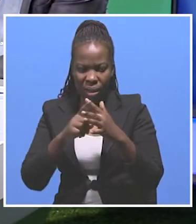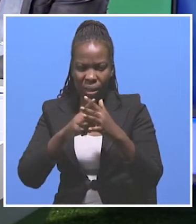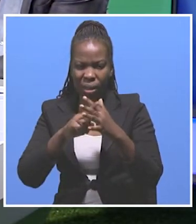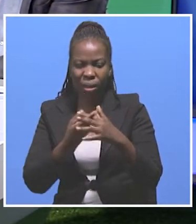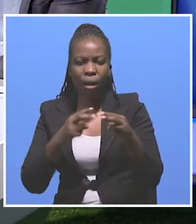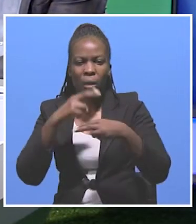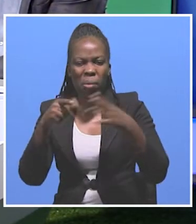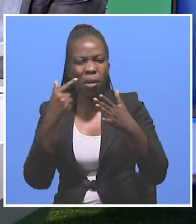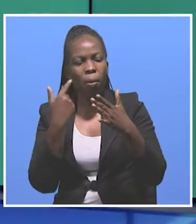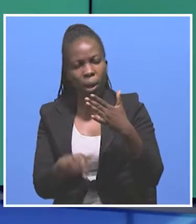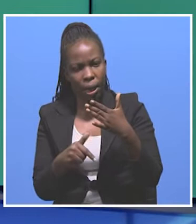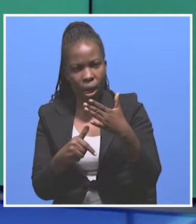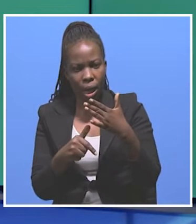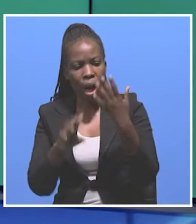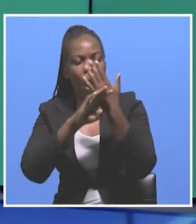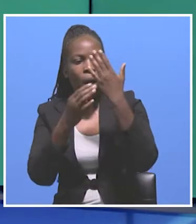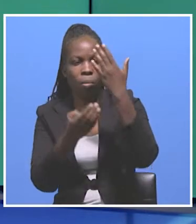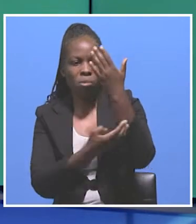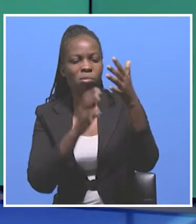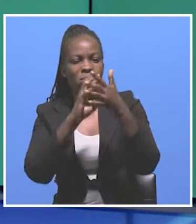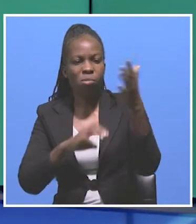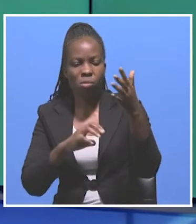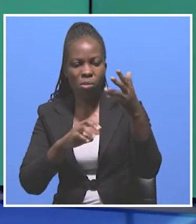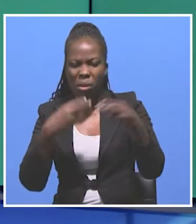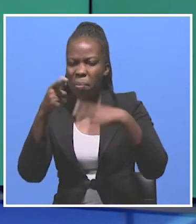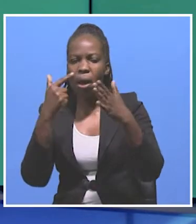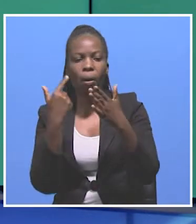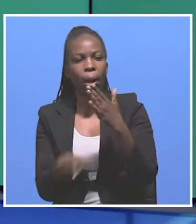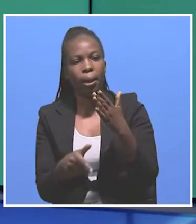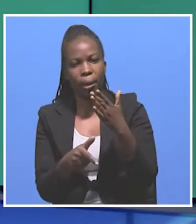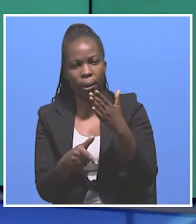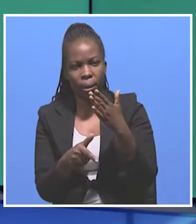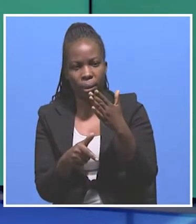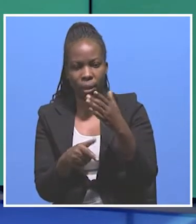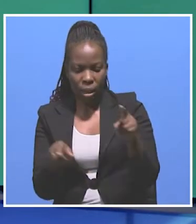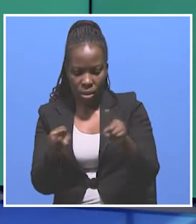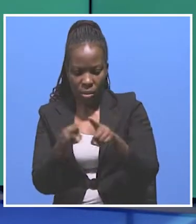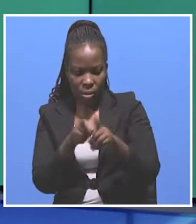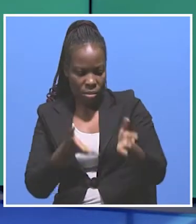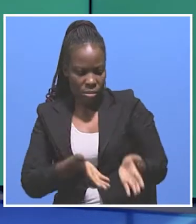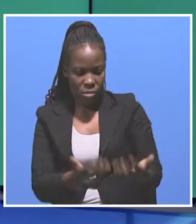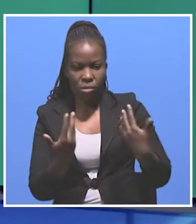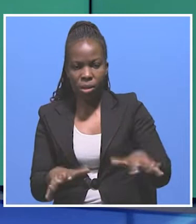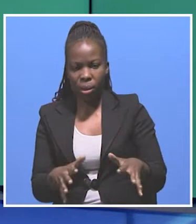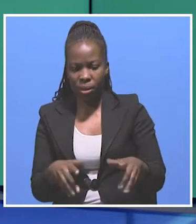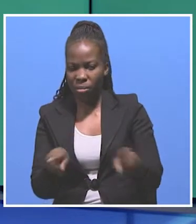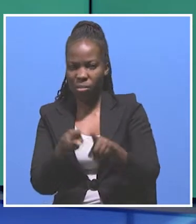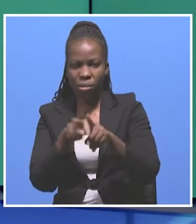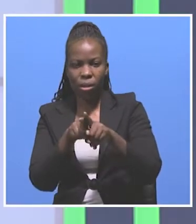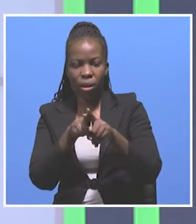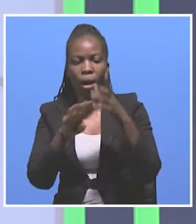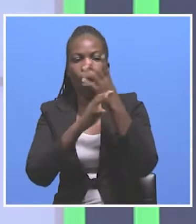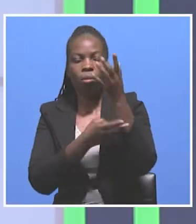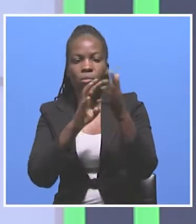definition of termination of pregnancy, which is also referred to as miscarriage or abortion. Thank you